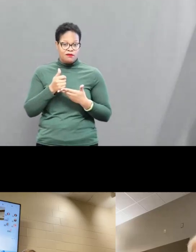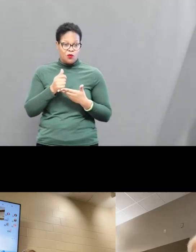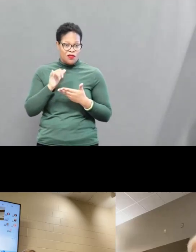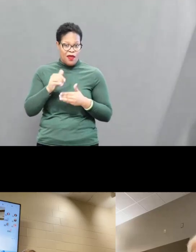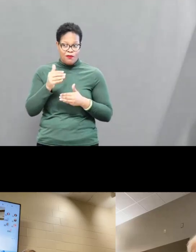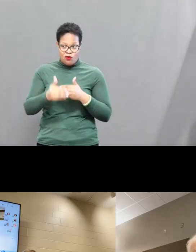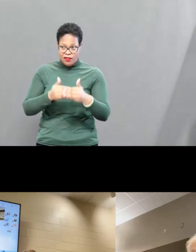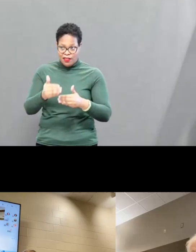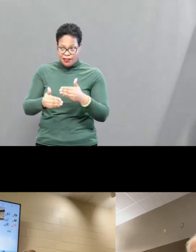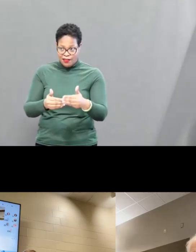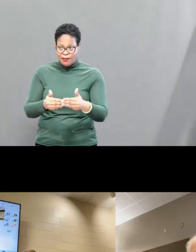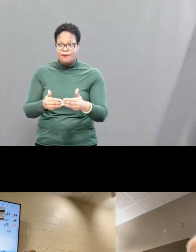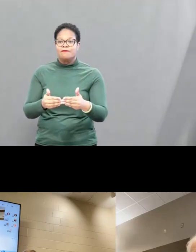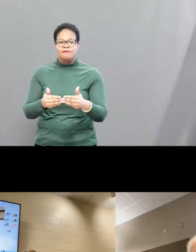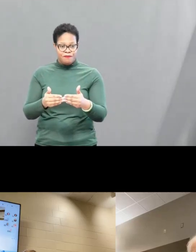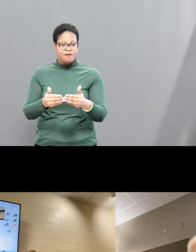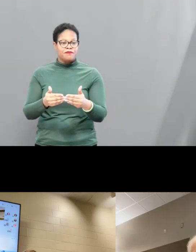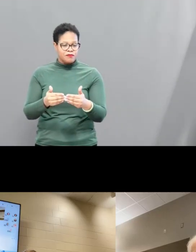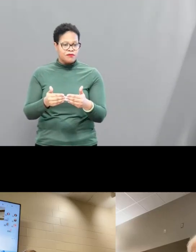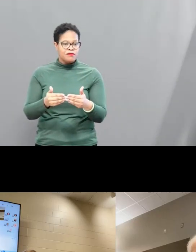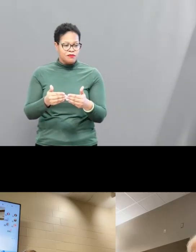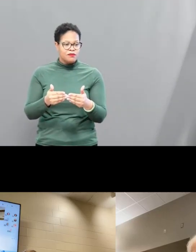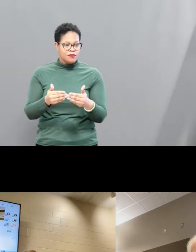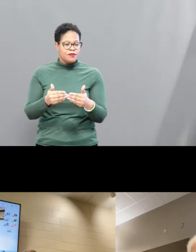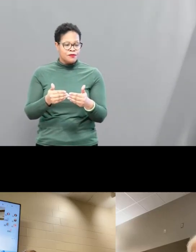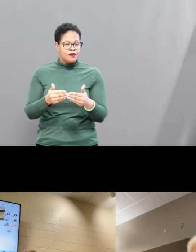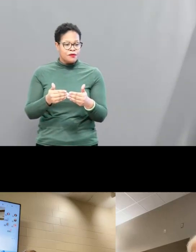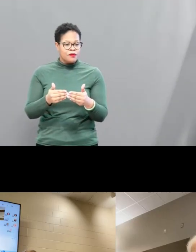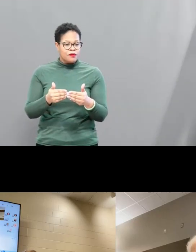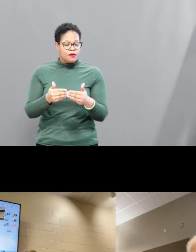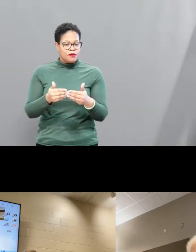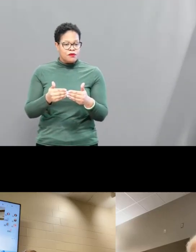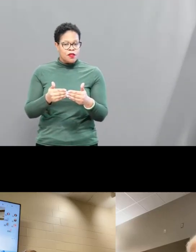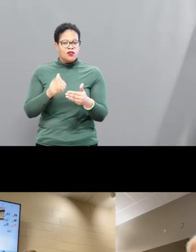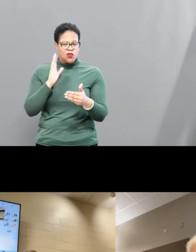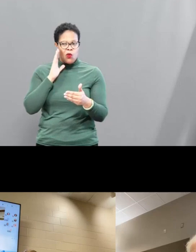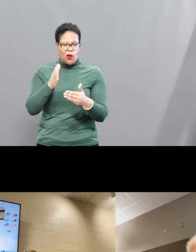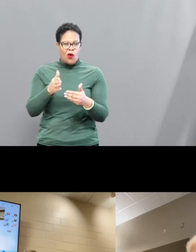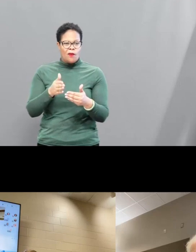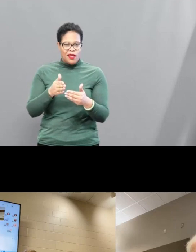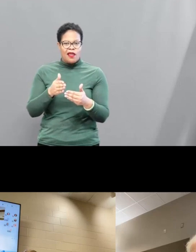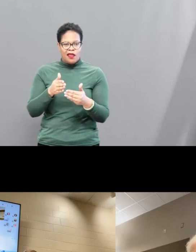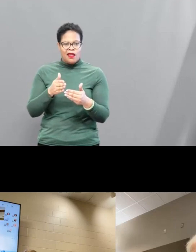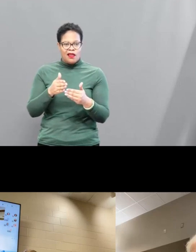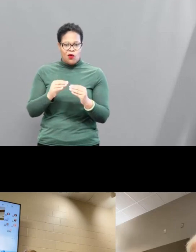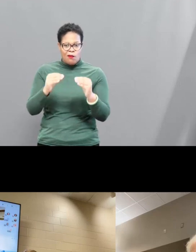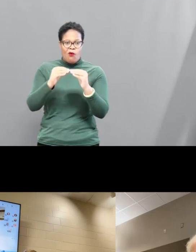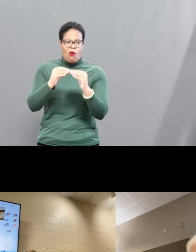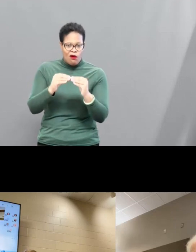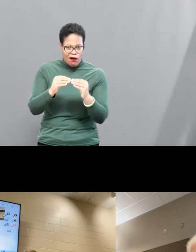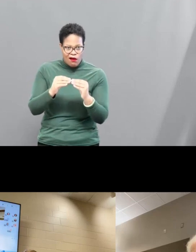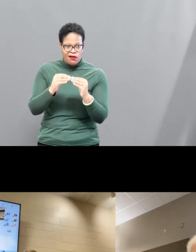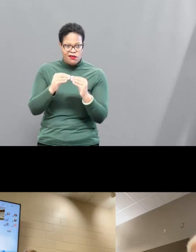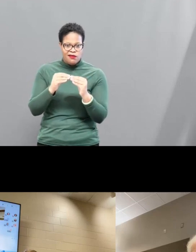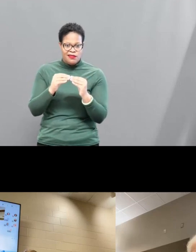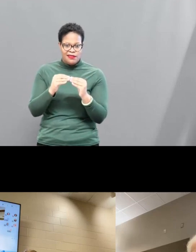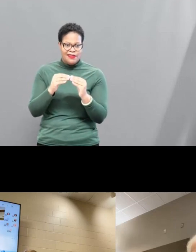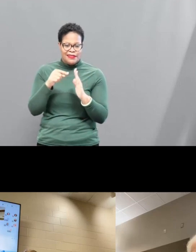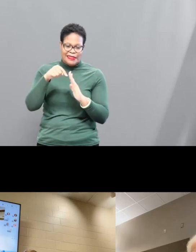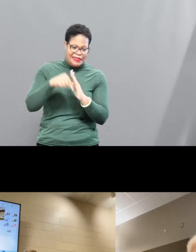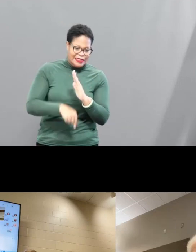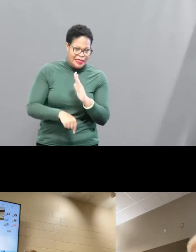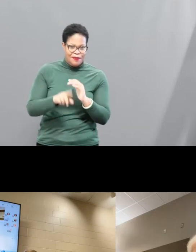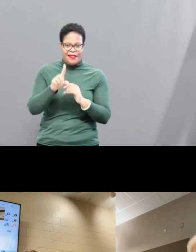that. And so we will be, you know, going more in depth and doing a deeper